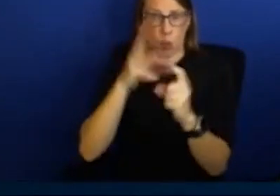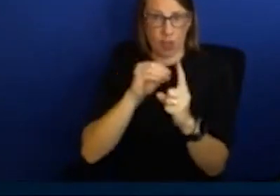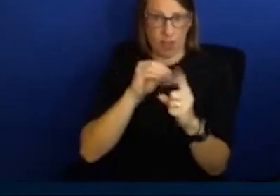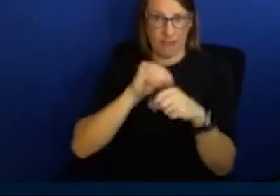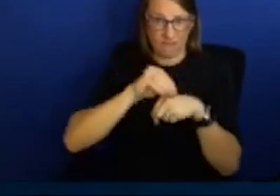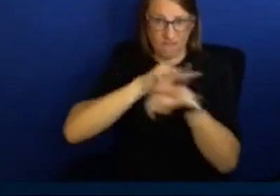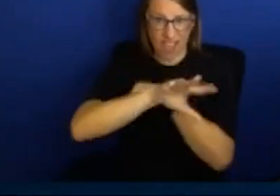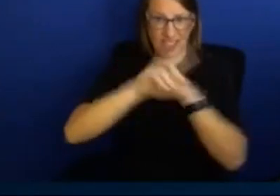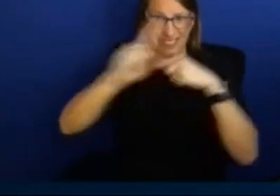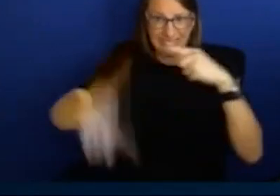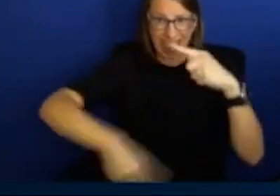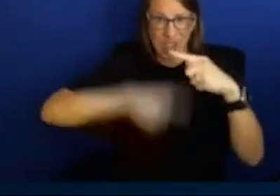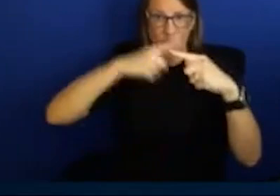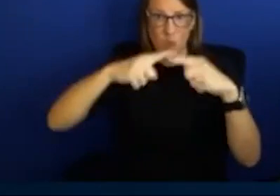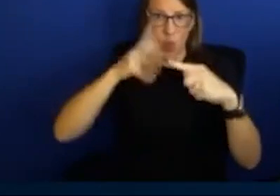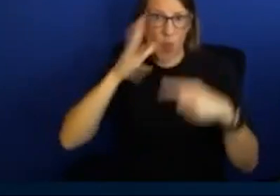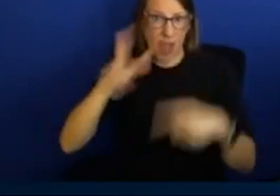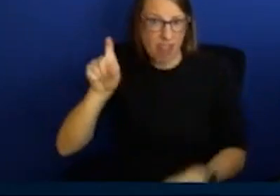cycle?